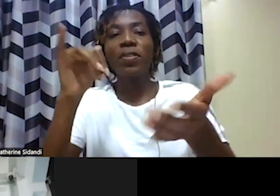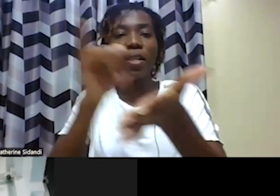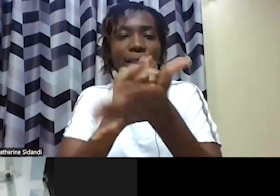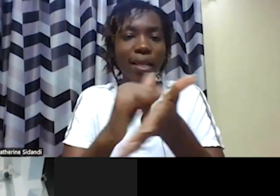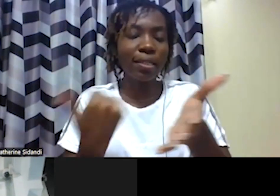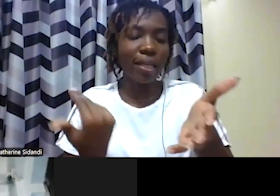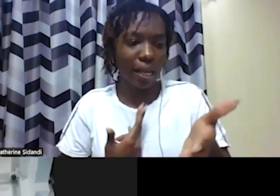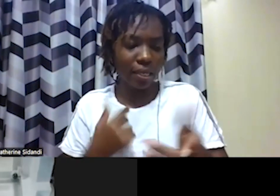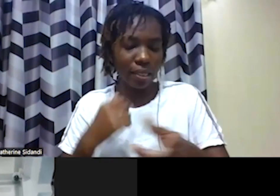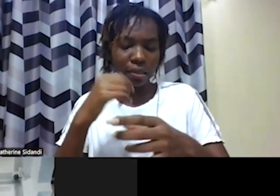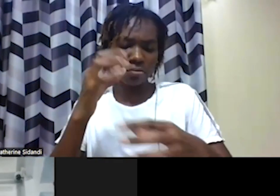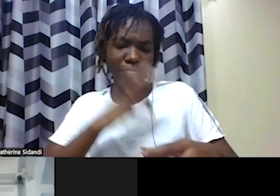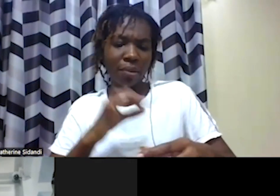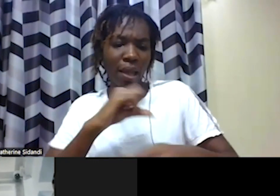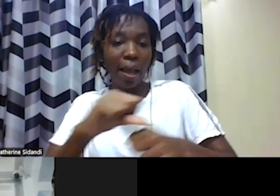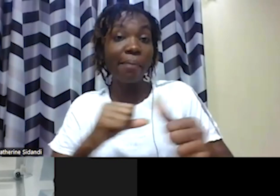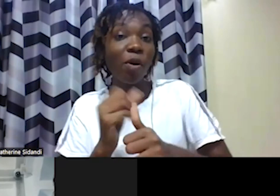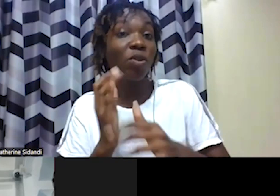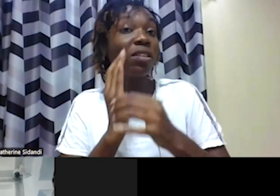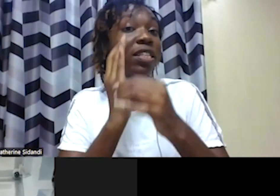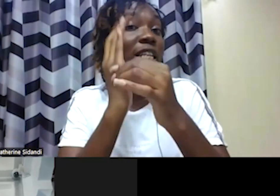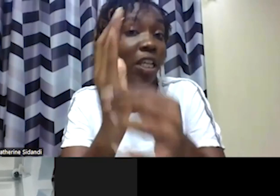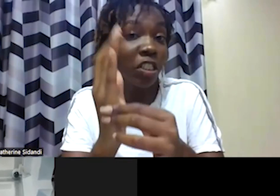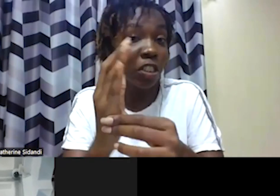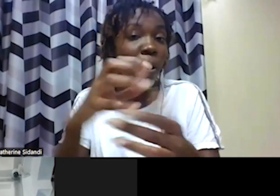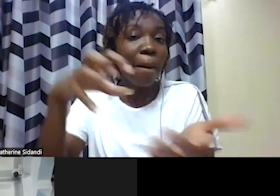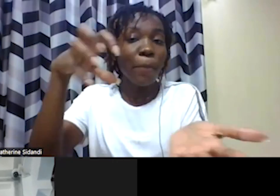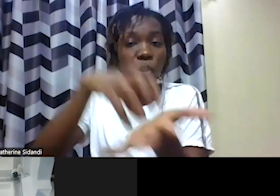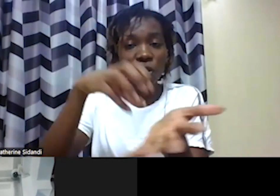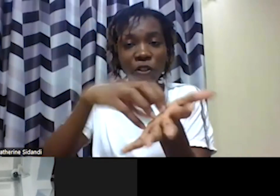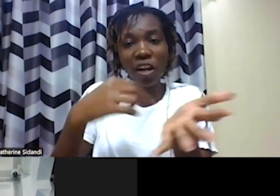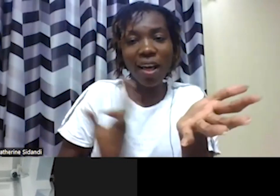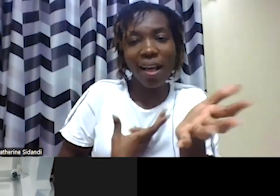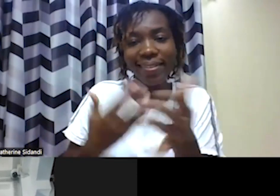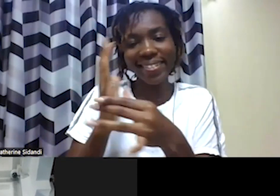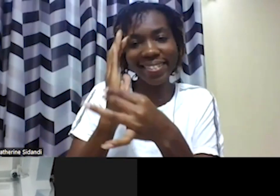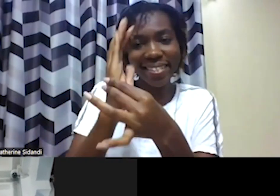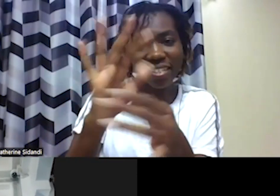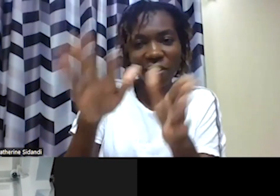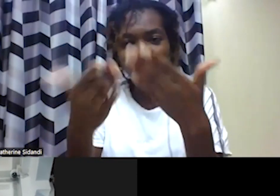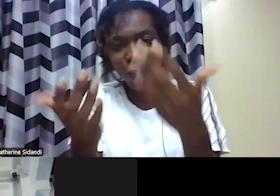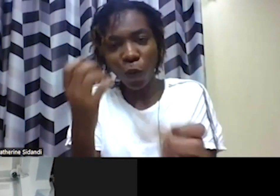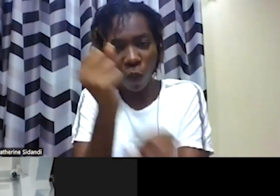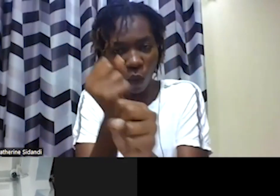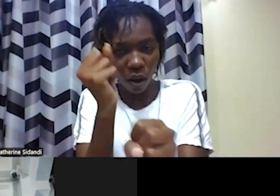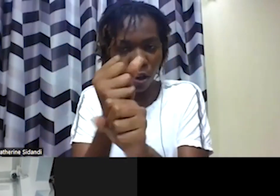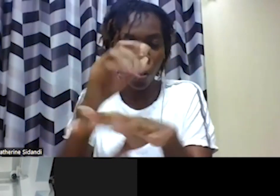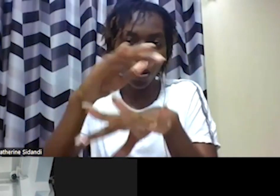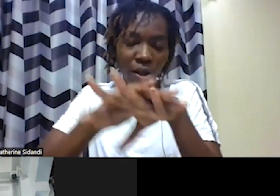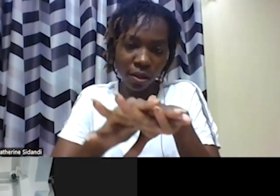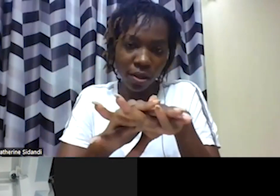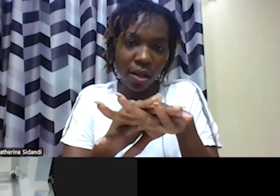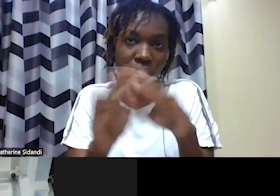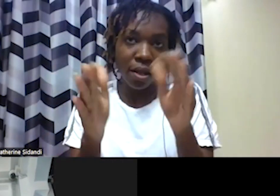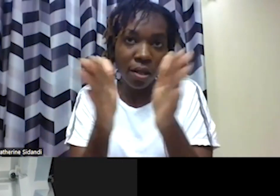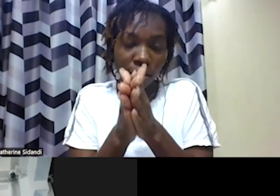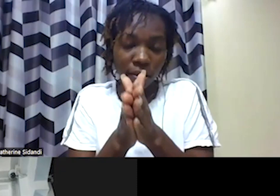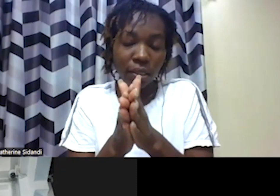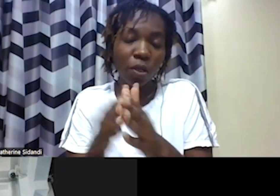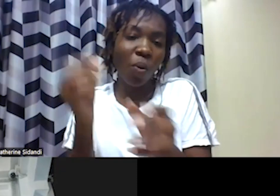about leadership, in the positions where we lead or where we are working. And working does not